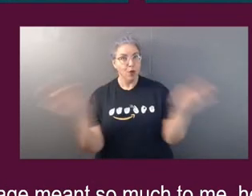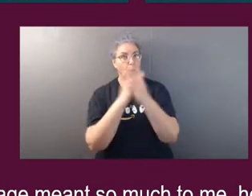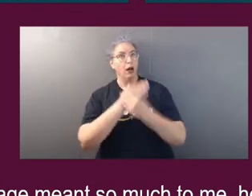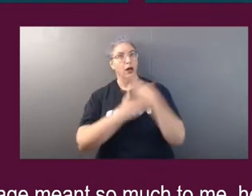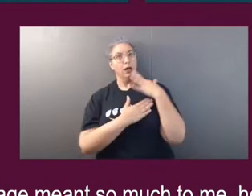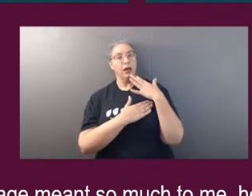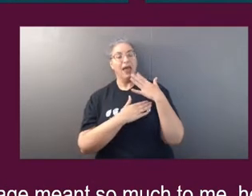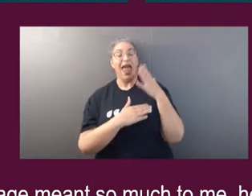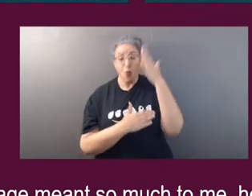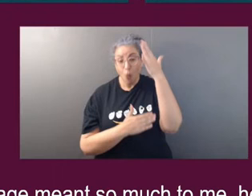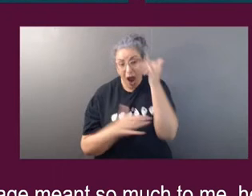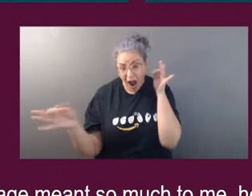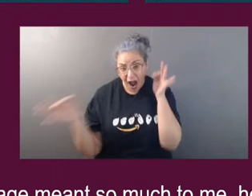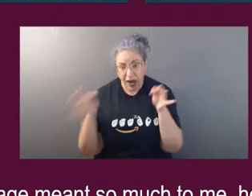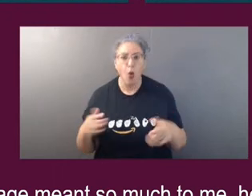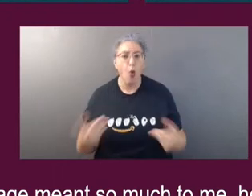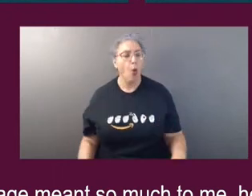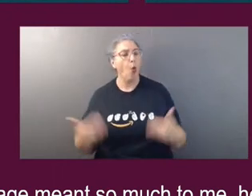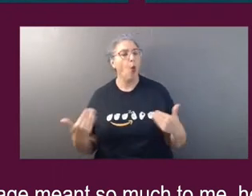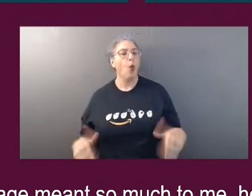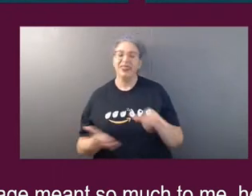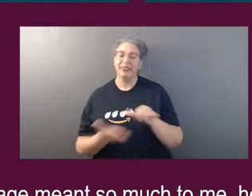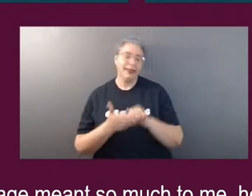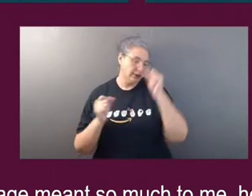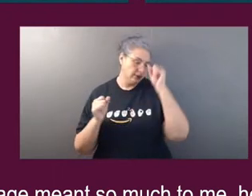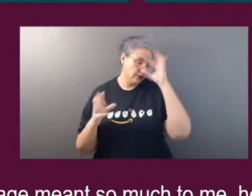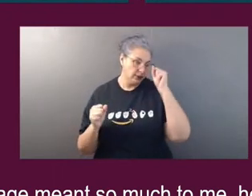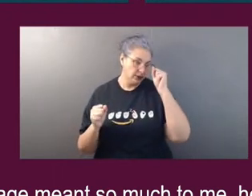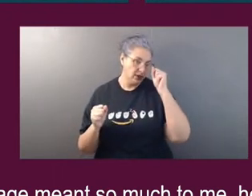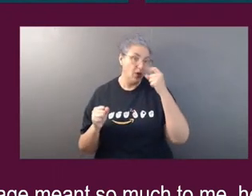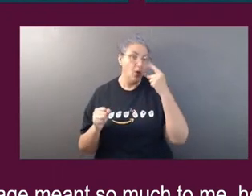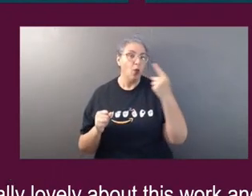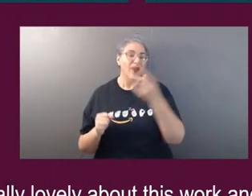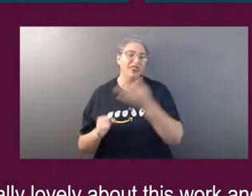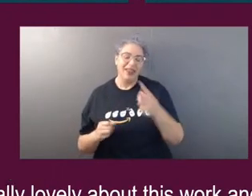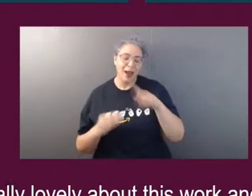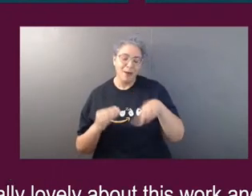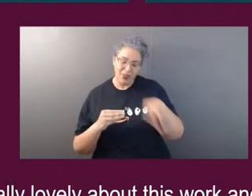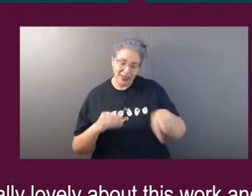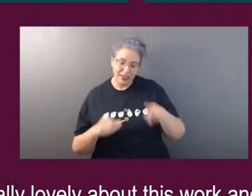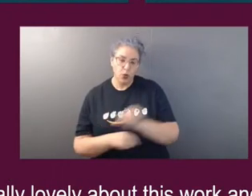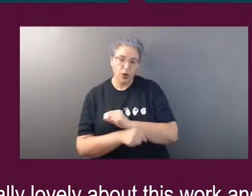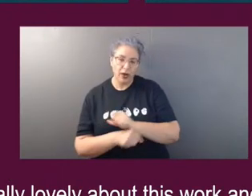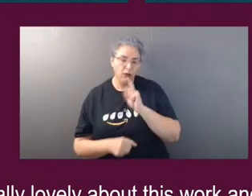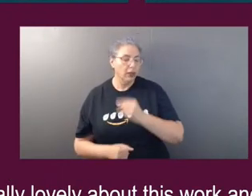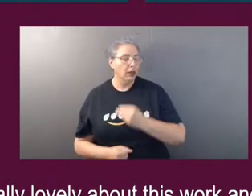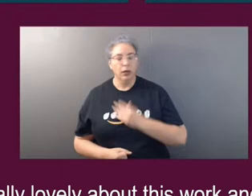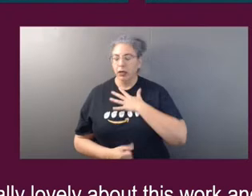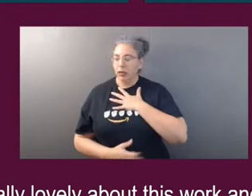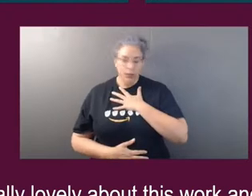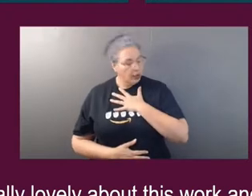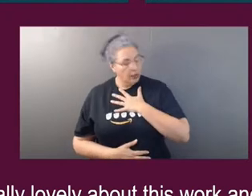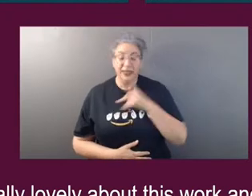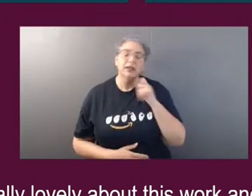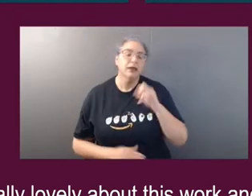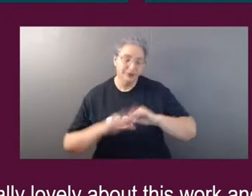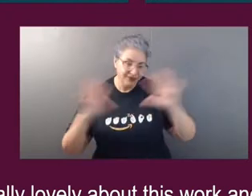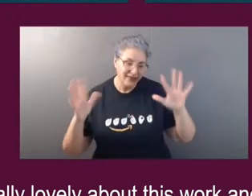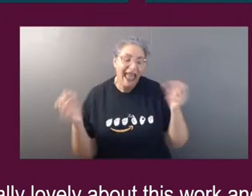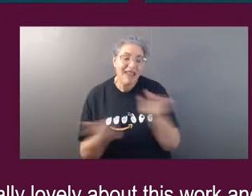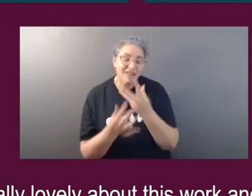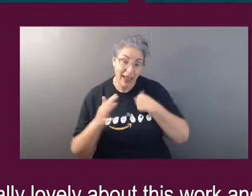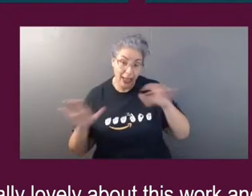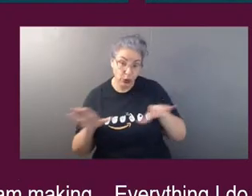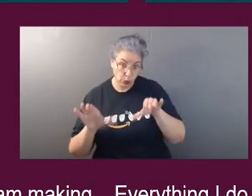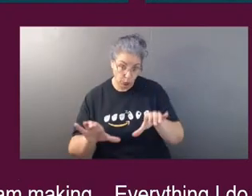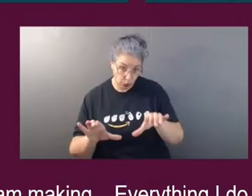is why. And I think what's also, I think, really lovely about this work and where I get very moved is, obviously I am making, everything